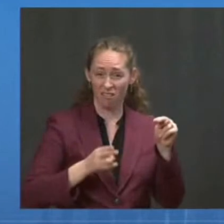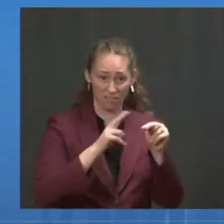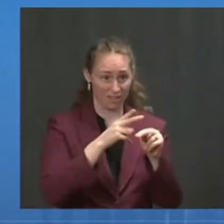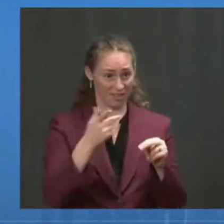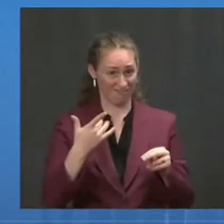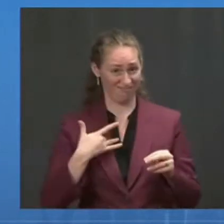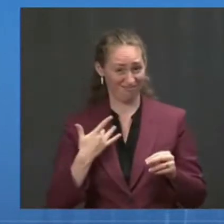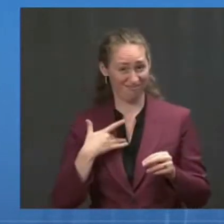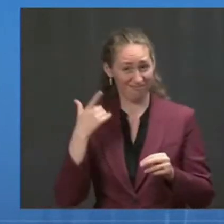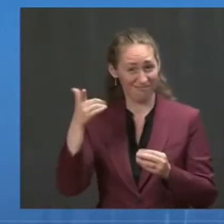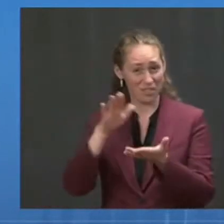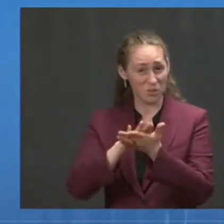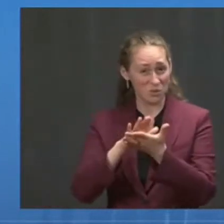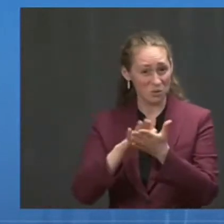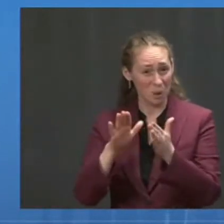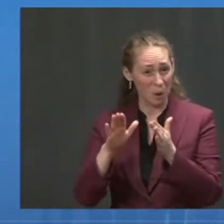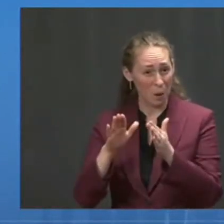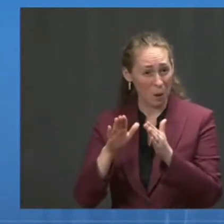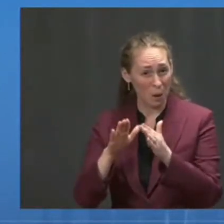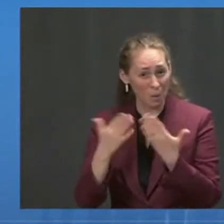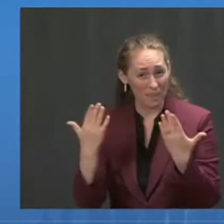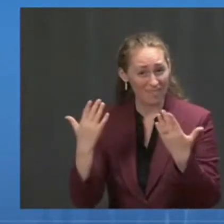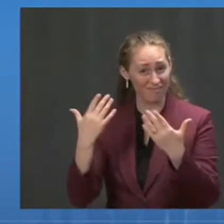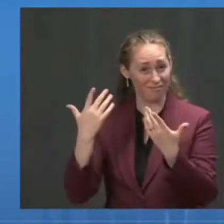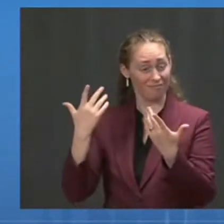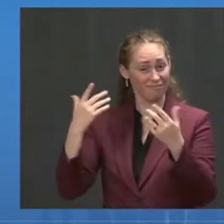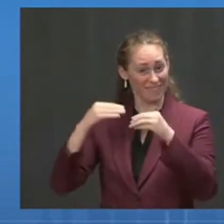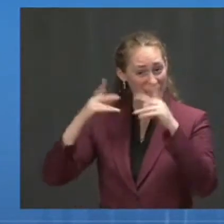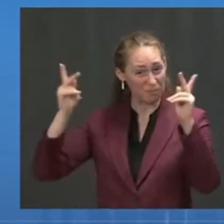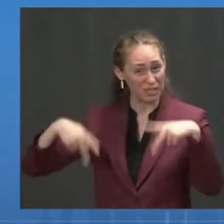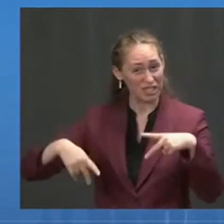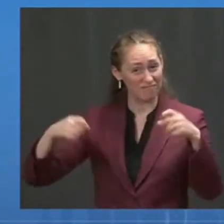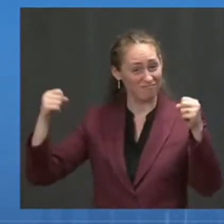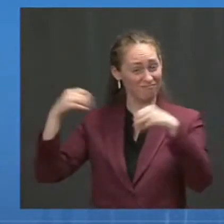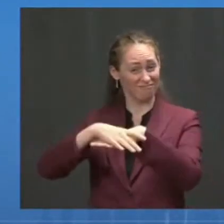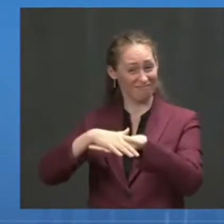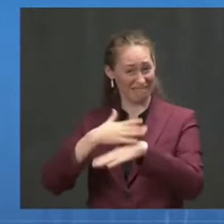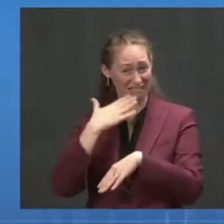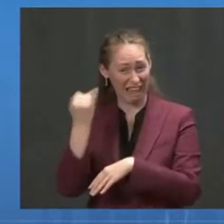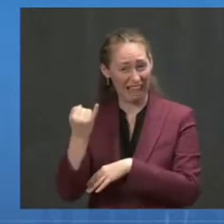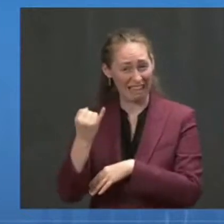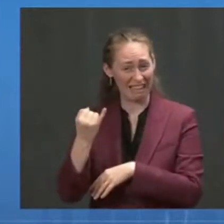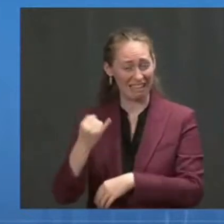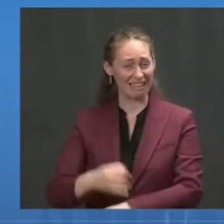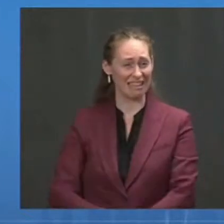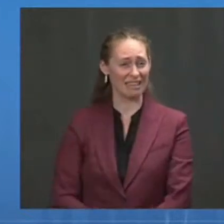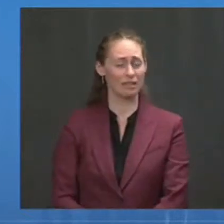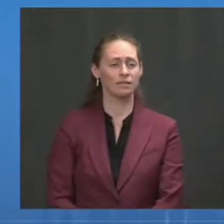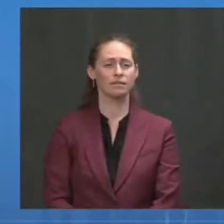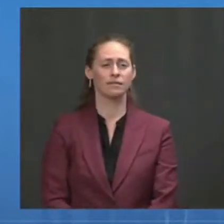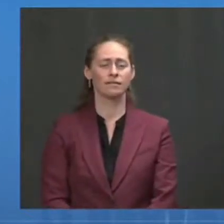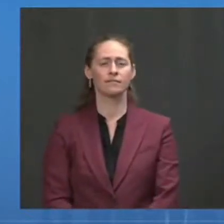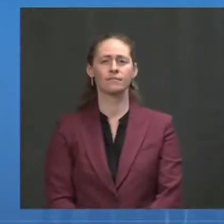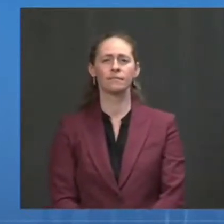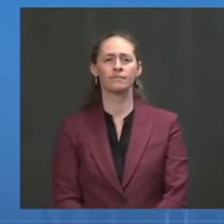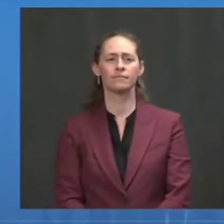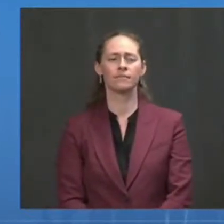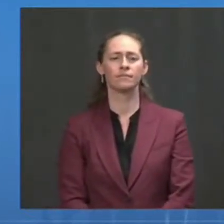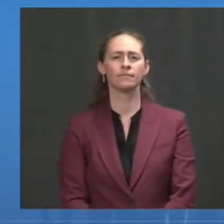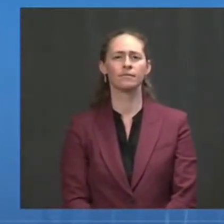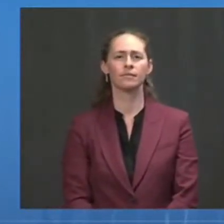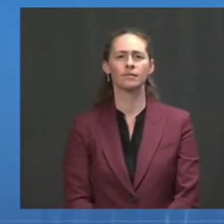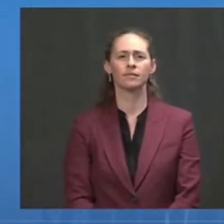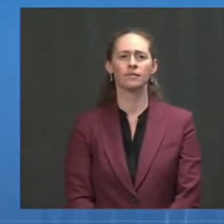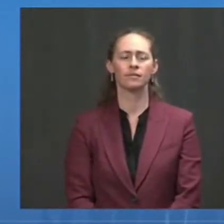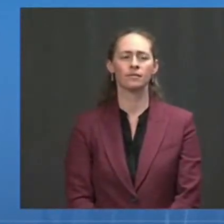guidelines? Let's start with Dr. Fauci on the first part of the question, and then Dr. Walensky on the school openings. Dr. Fauci? Thank you, Jeff. Well, in answer